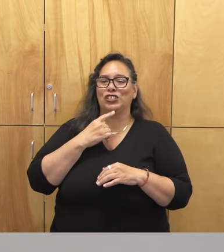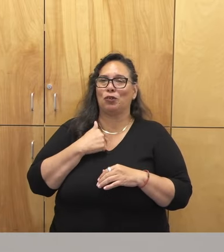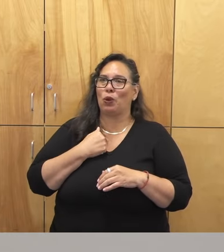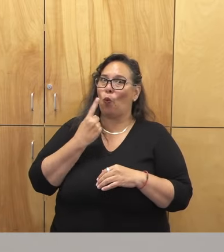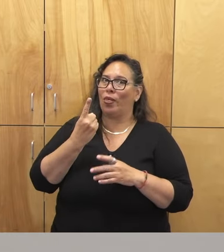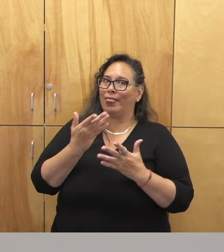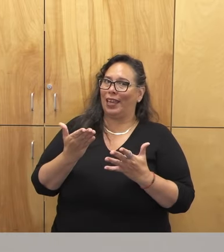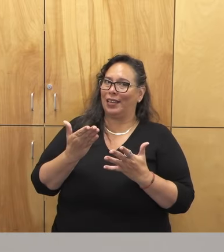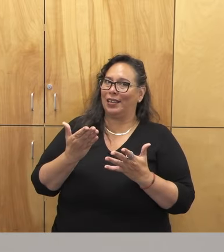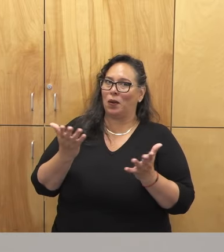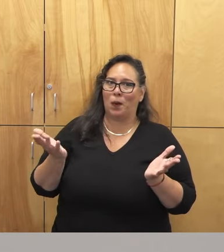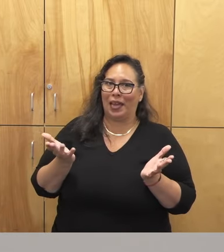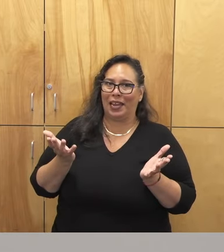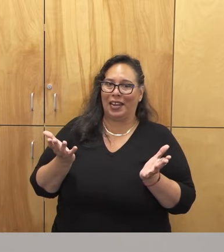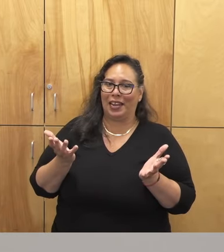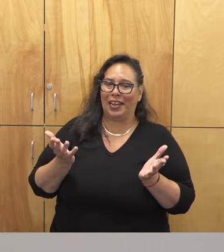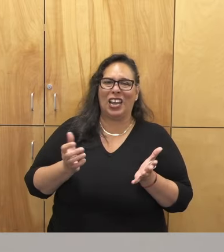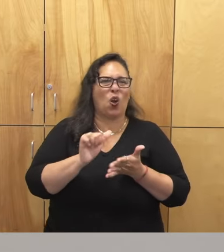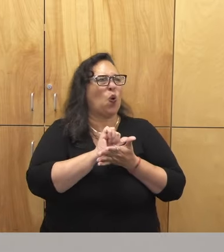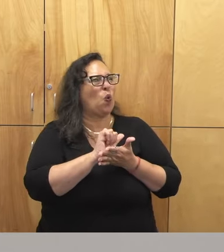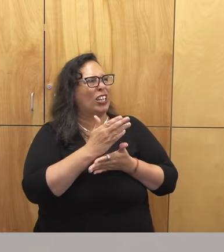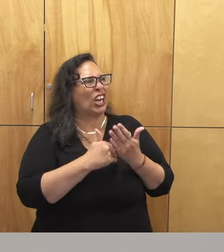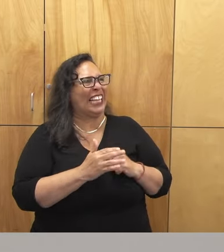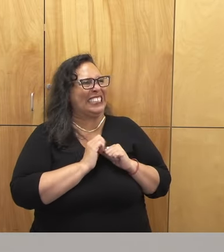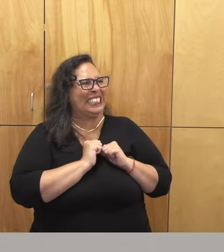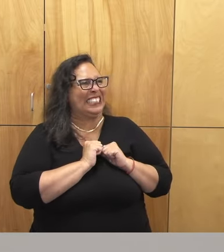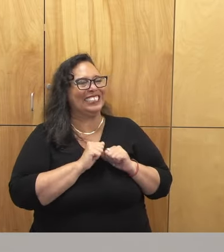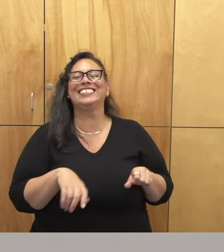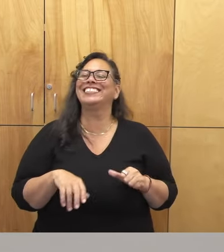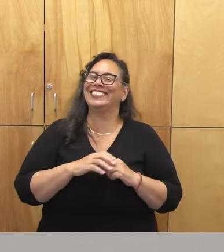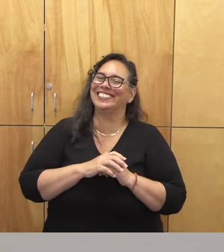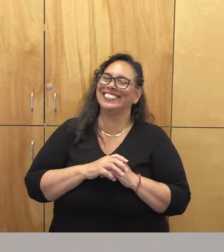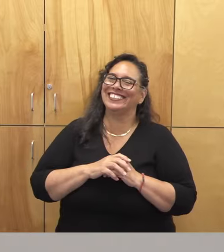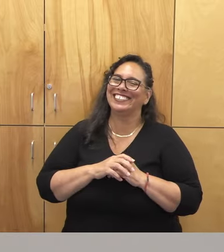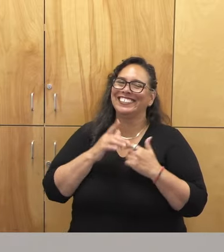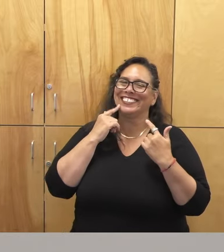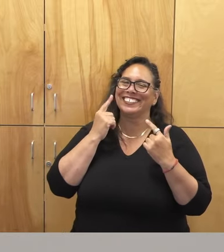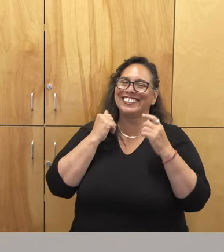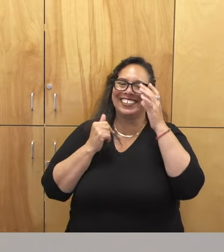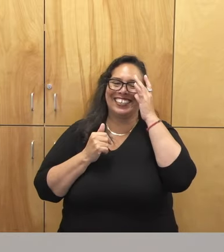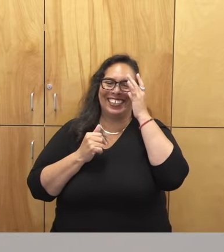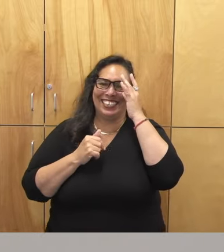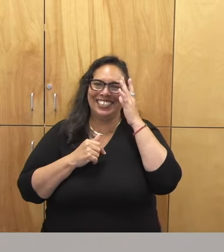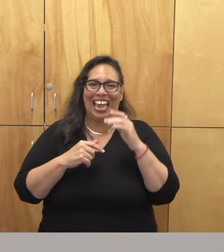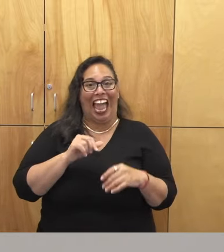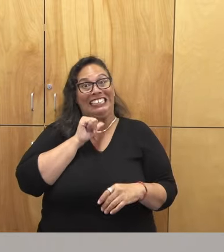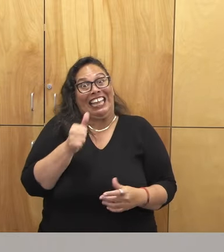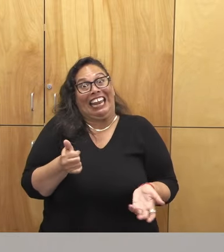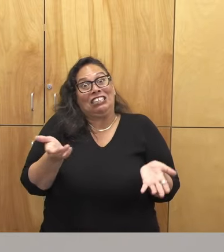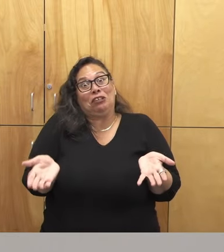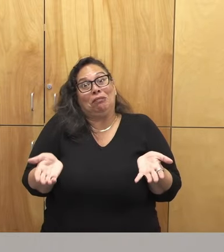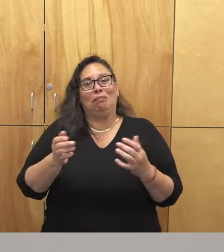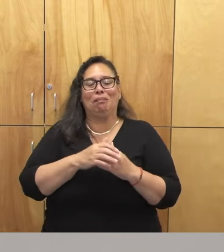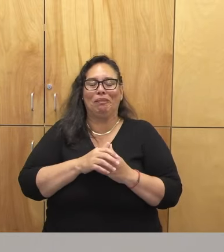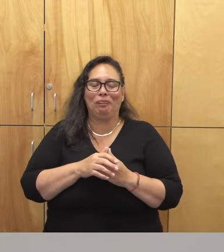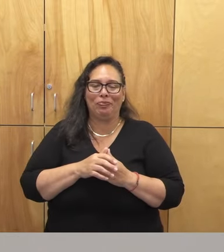was? Wash your hands. They washed my hands, and of course, and I didn't, and then I did, because